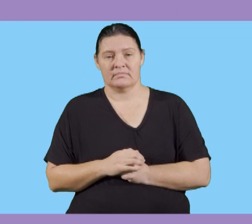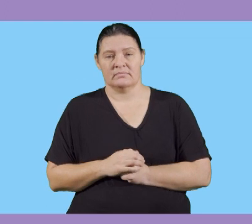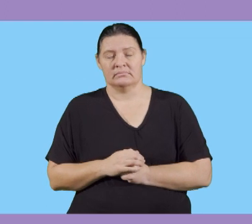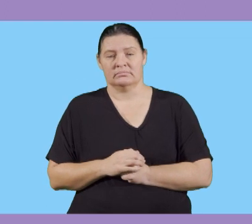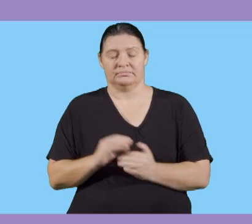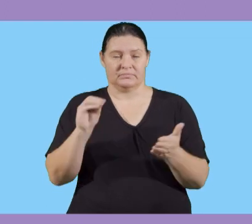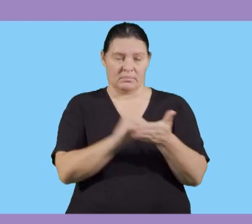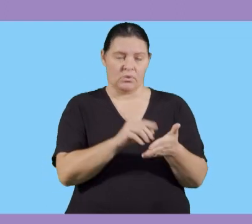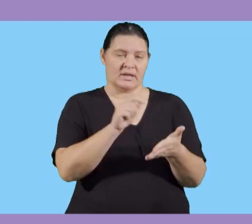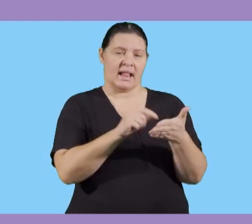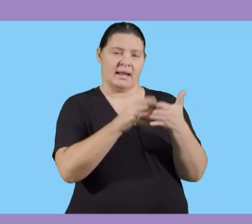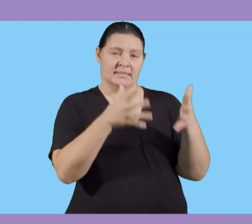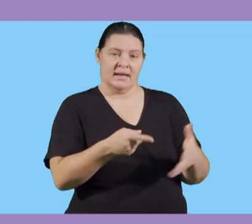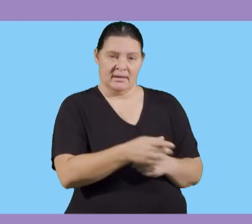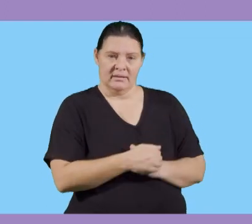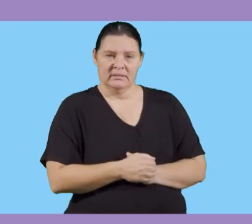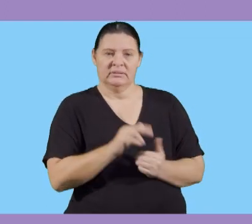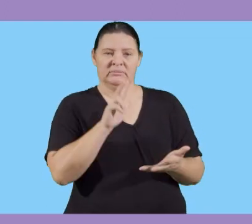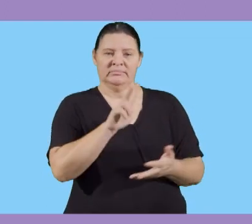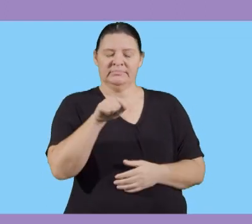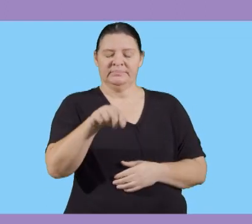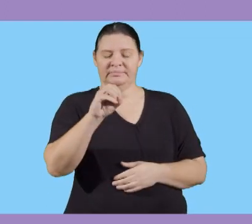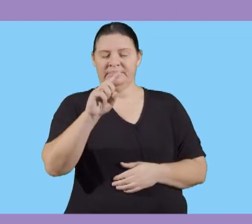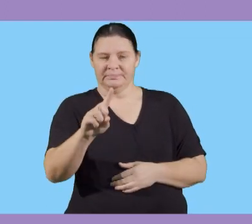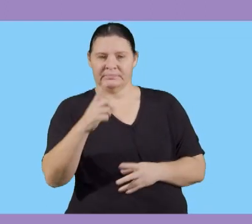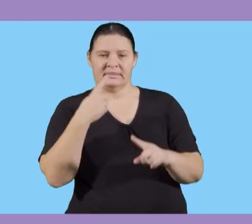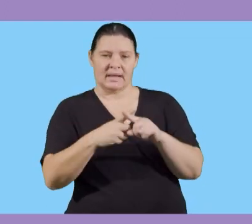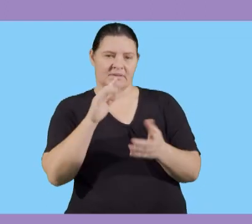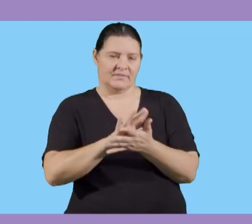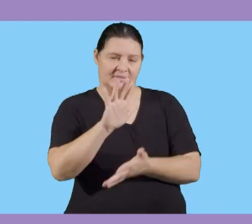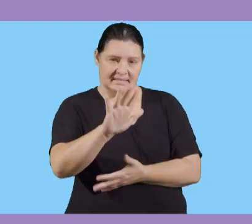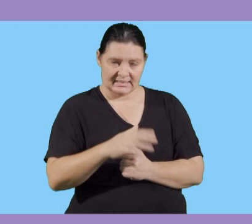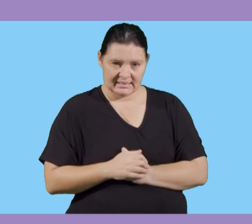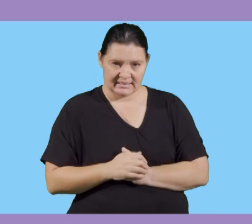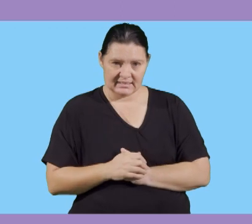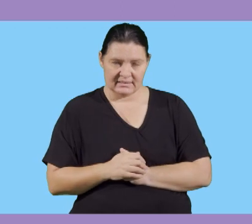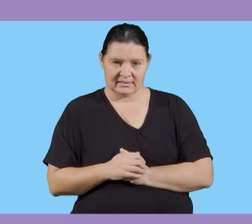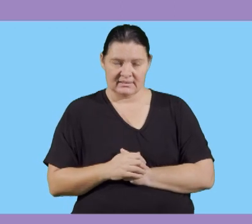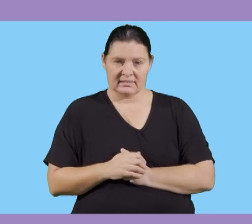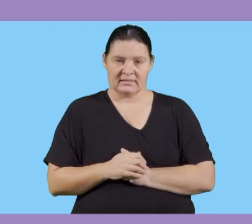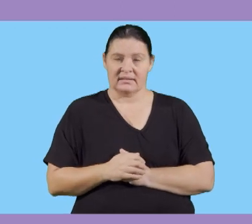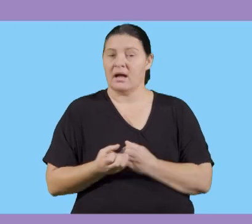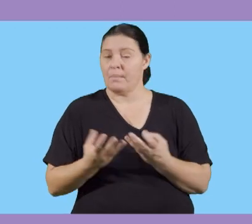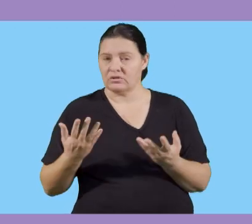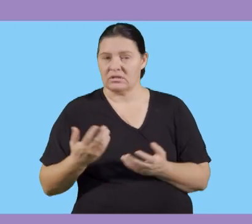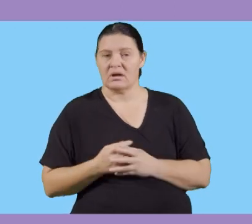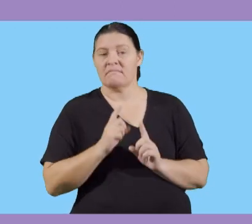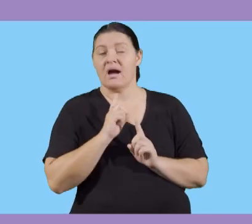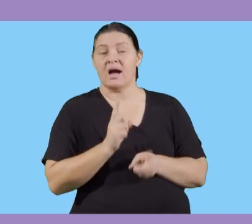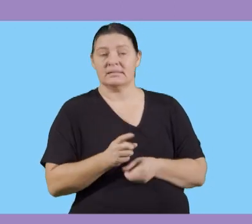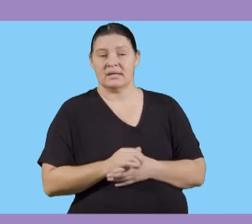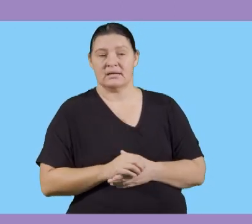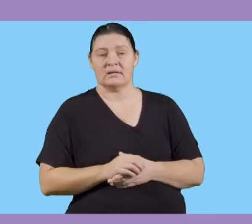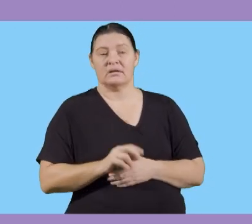by 15. When you punch that into a calculator, 18,01 multiplied by 15 is going to give us an